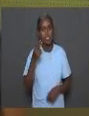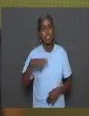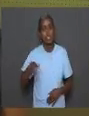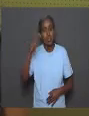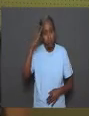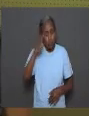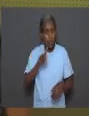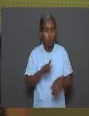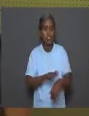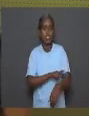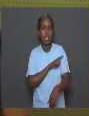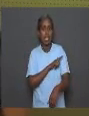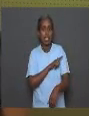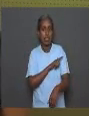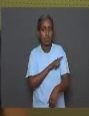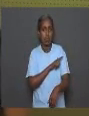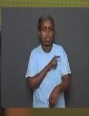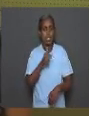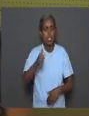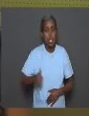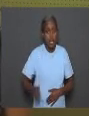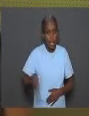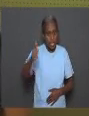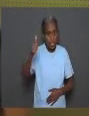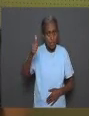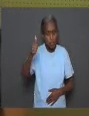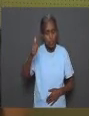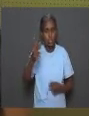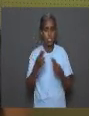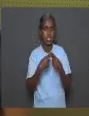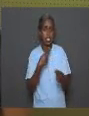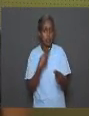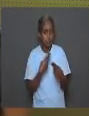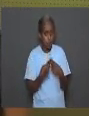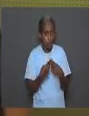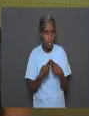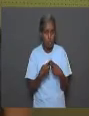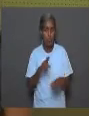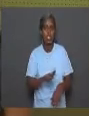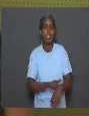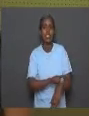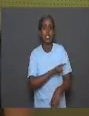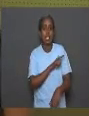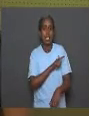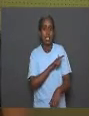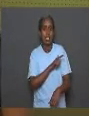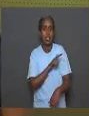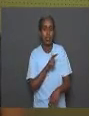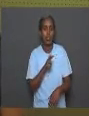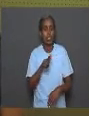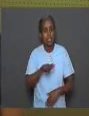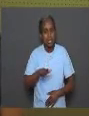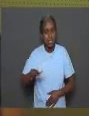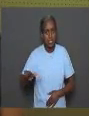the length of the altitude is the product of the lengths of the